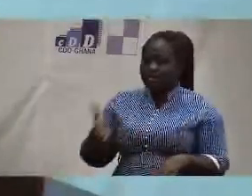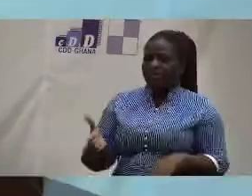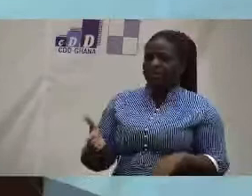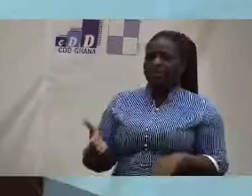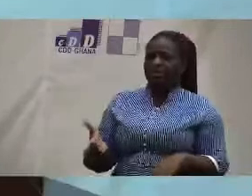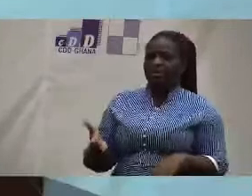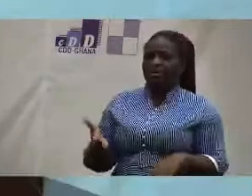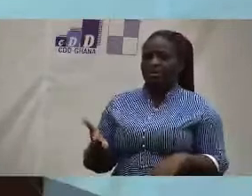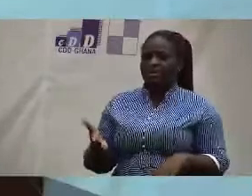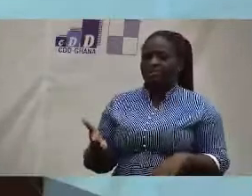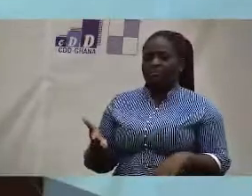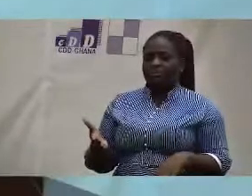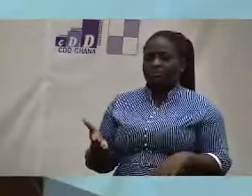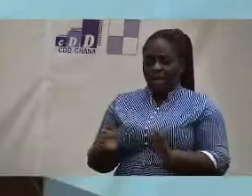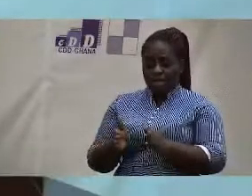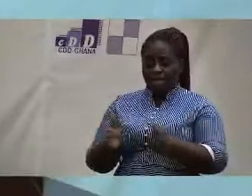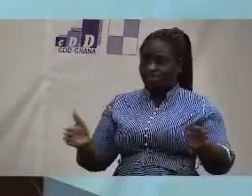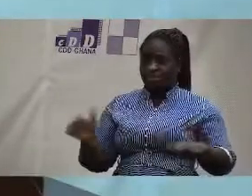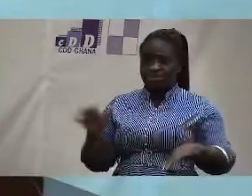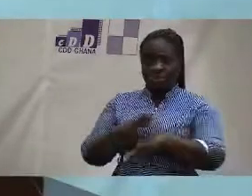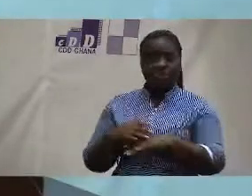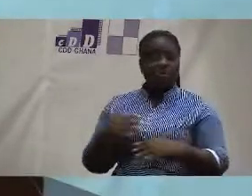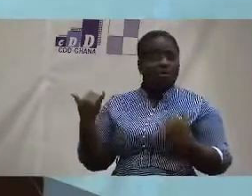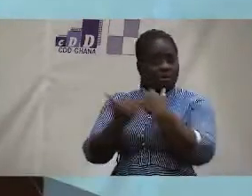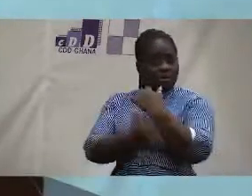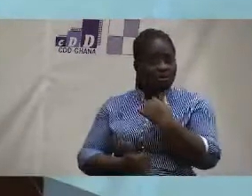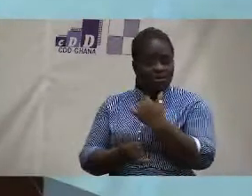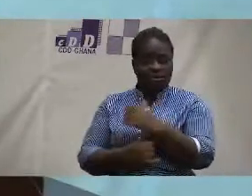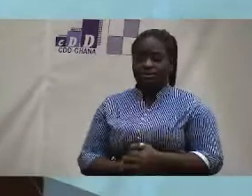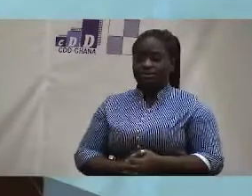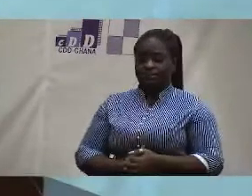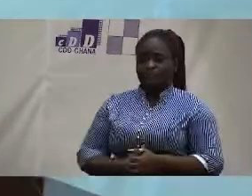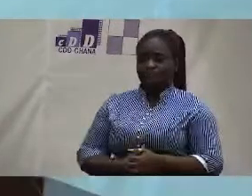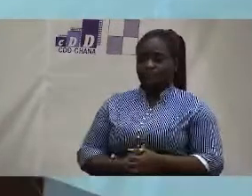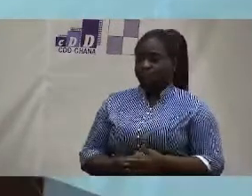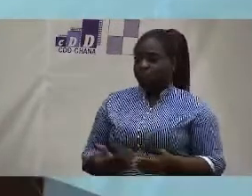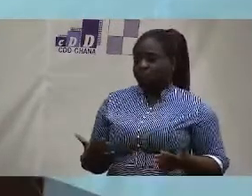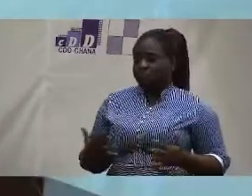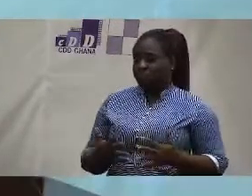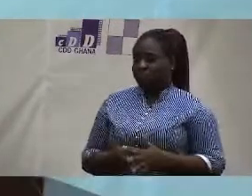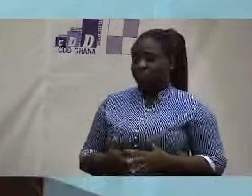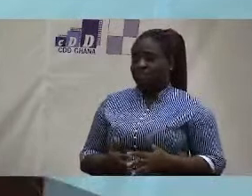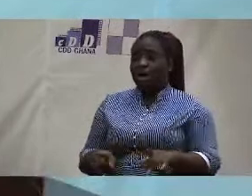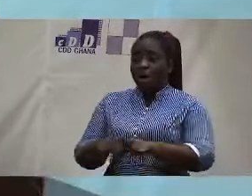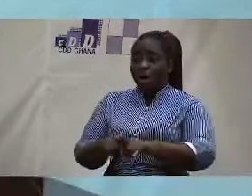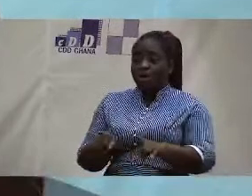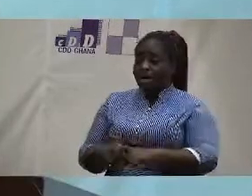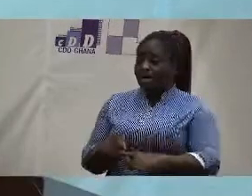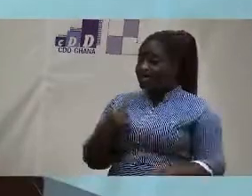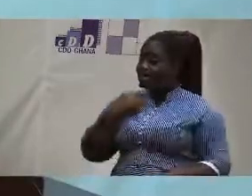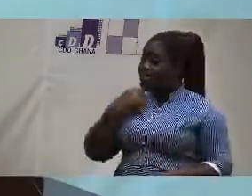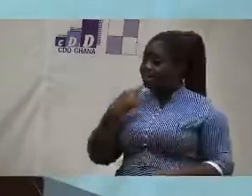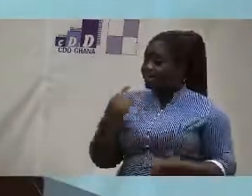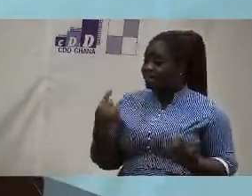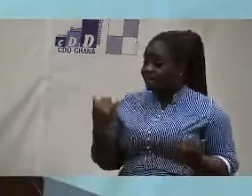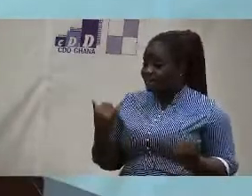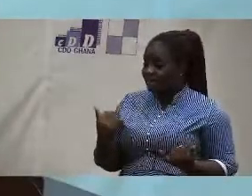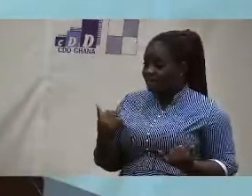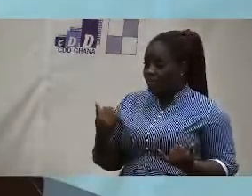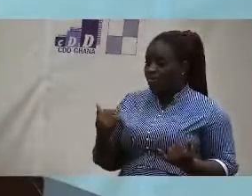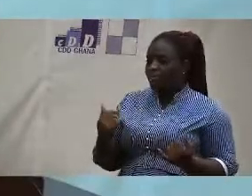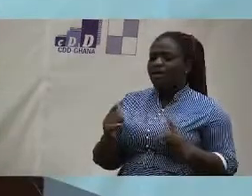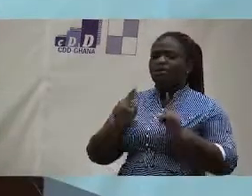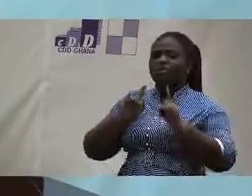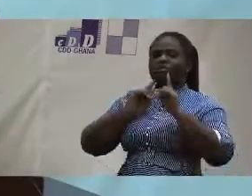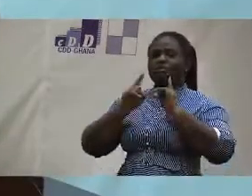civic space on the continent. Itself. And while I've said it theoretically, I'm going